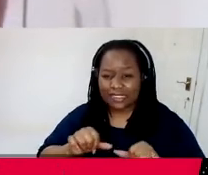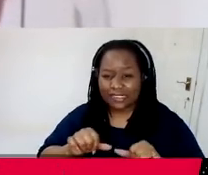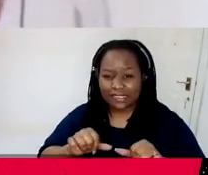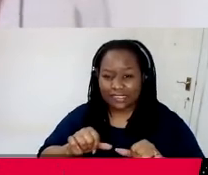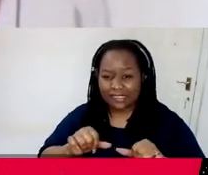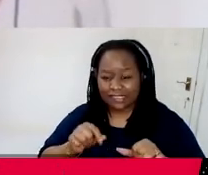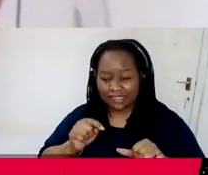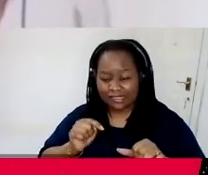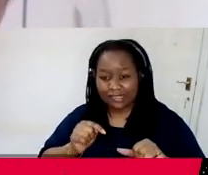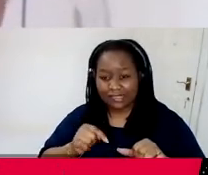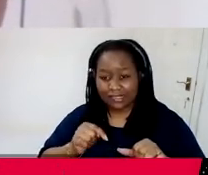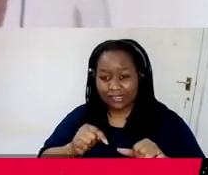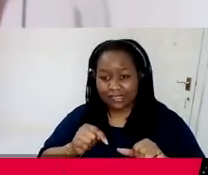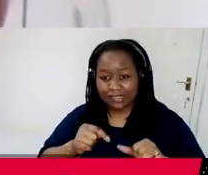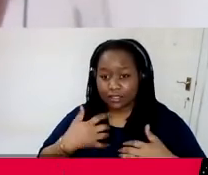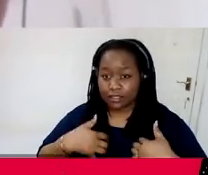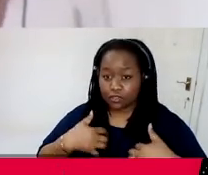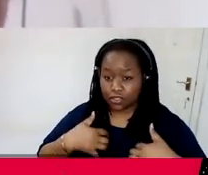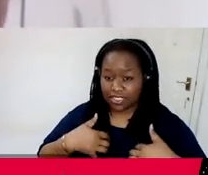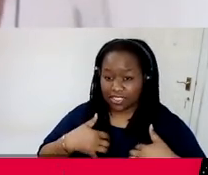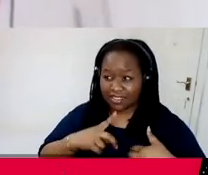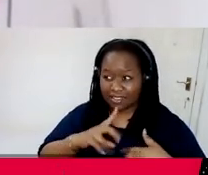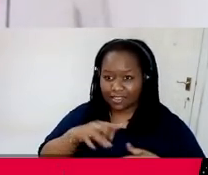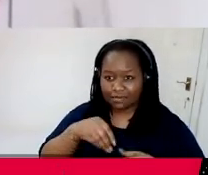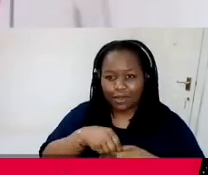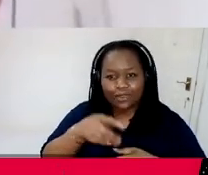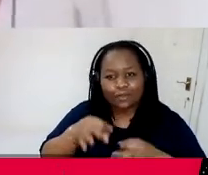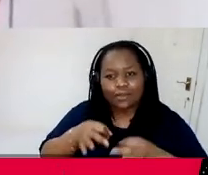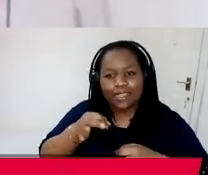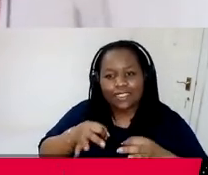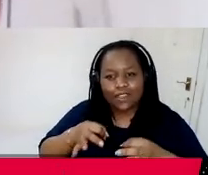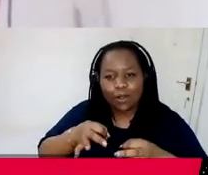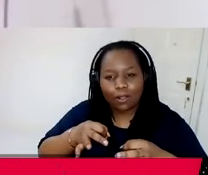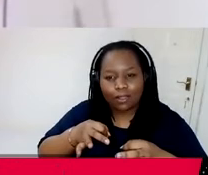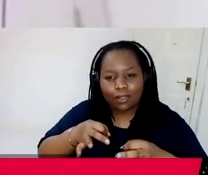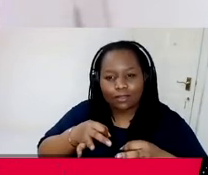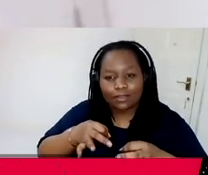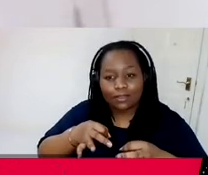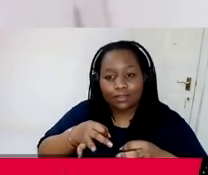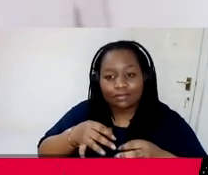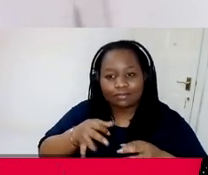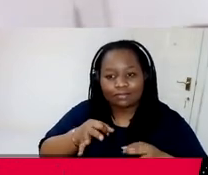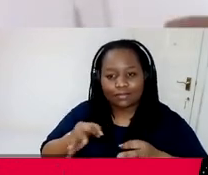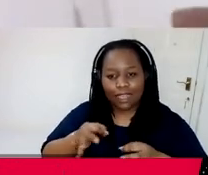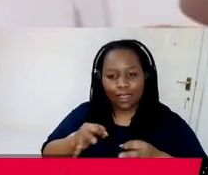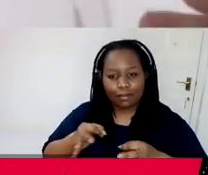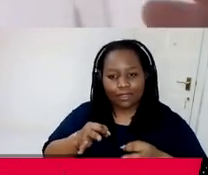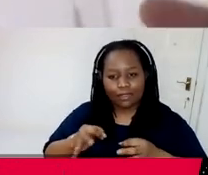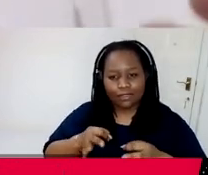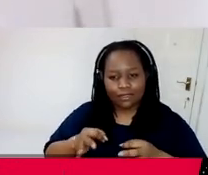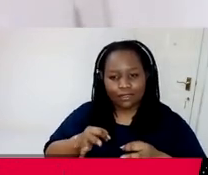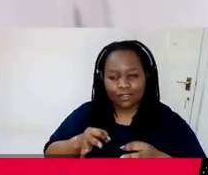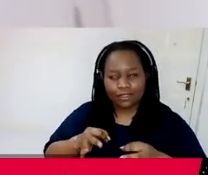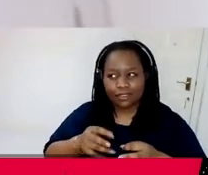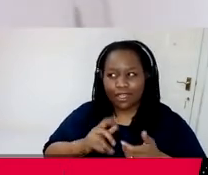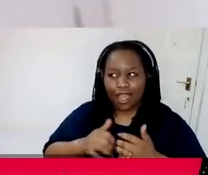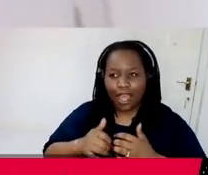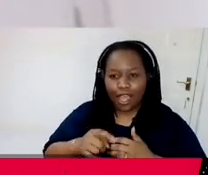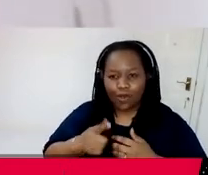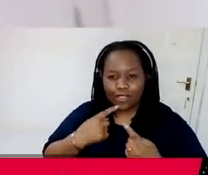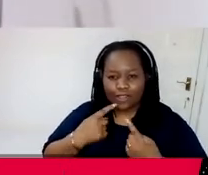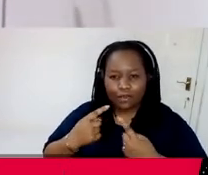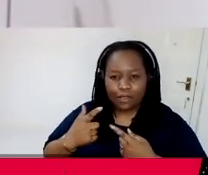information is managed and how transparency is managed in the UK. So from